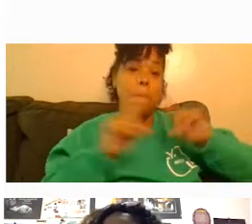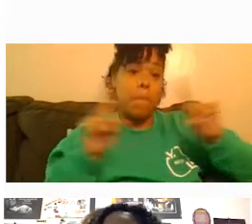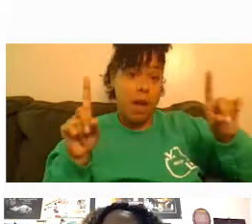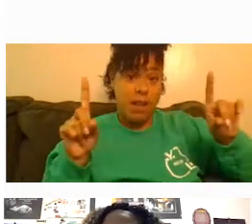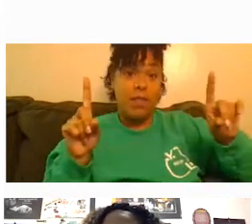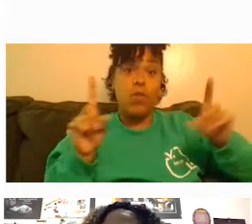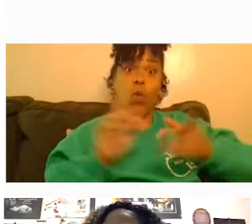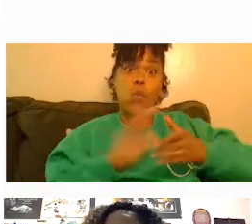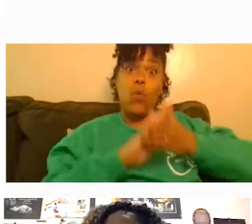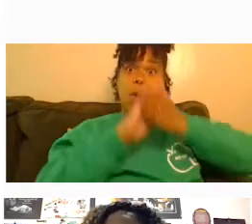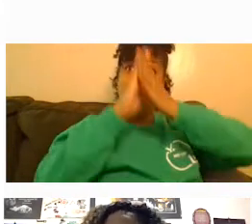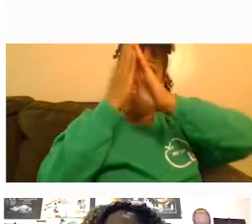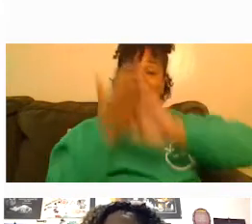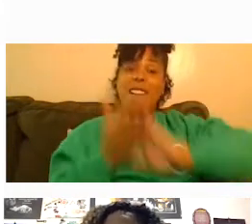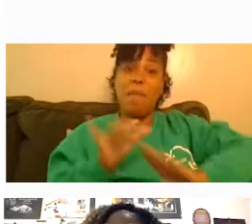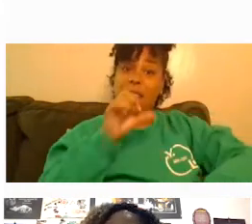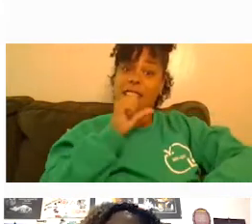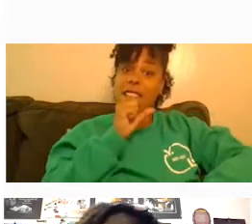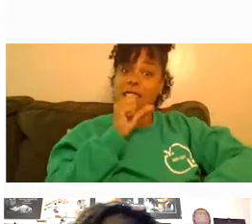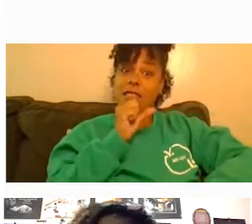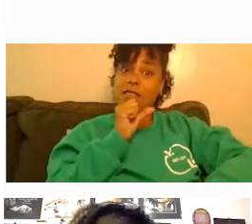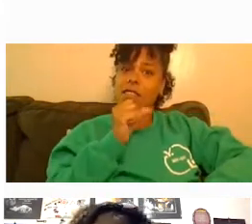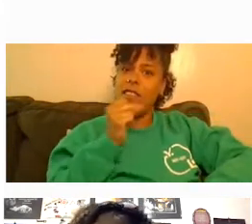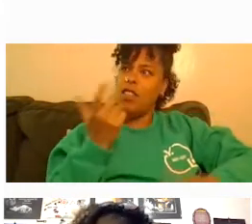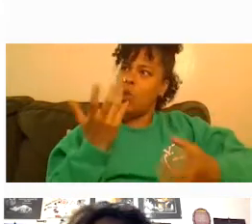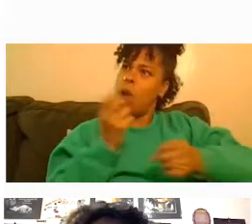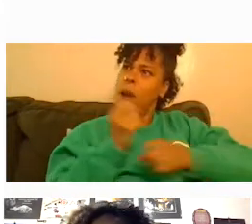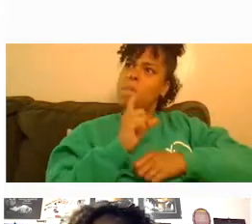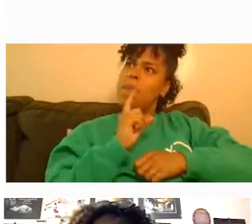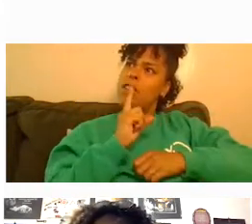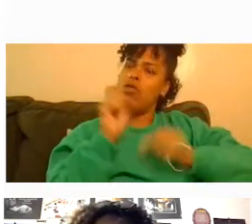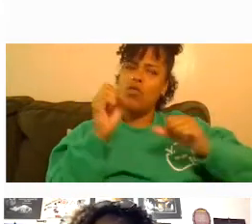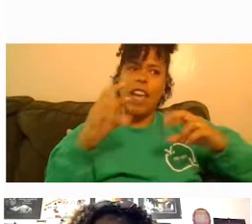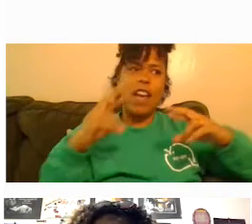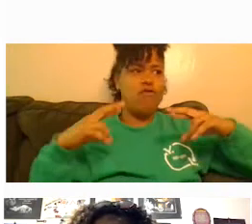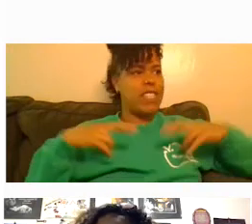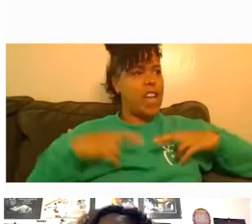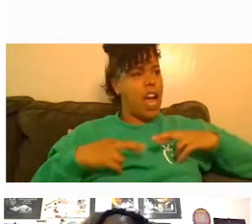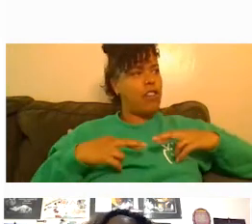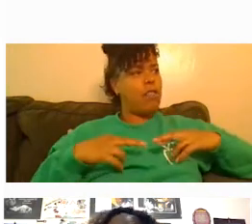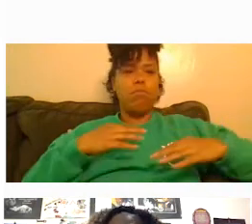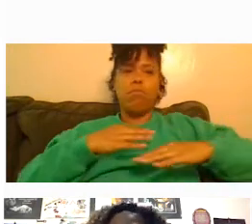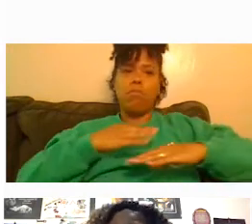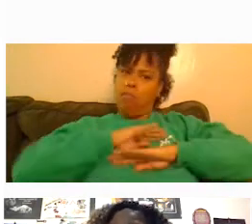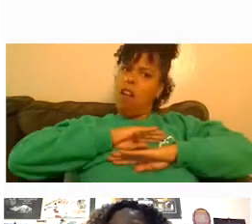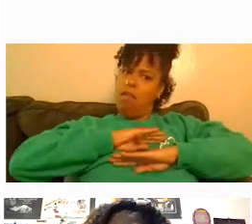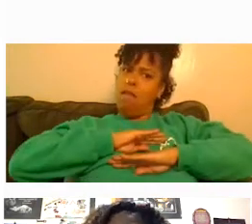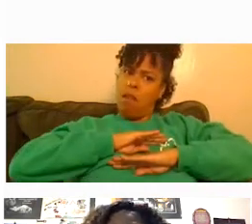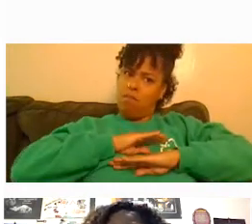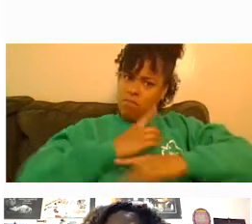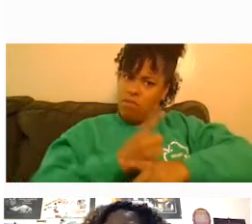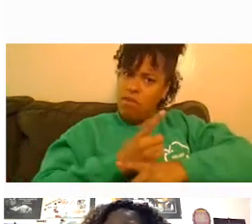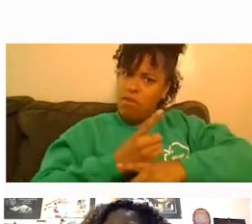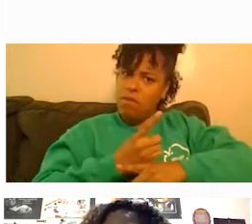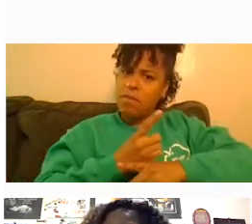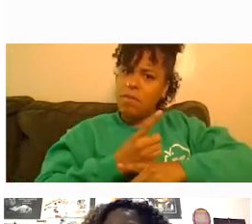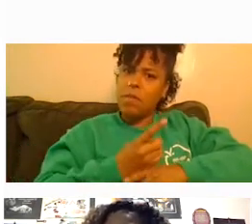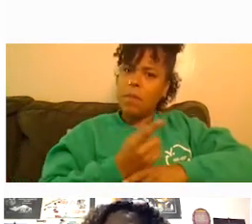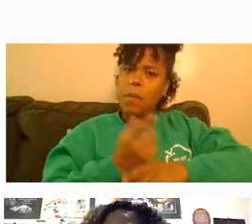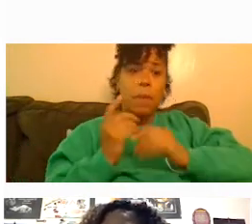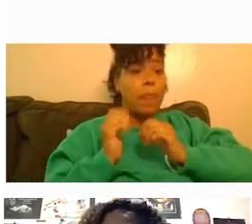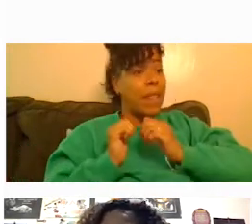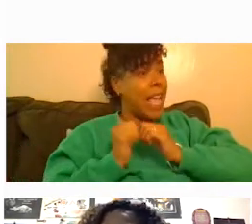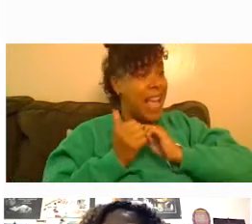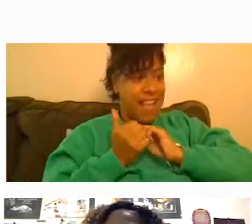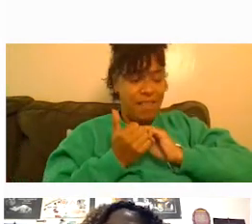here, don't we want to make sure that we can retire with dignity? In order to do that, we have to have a good